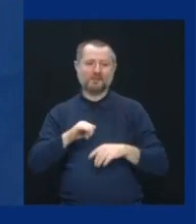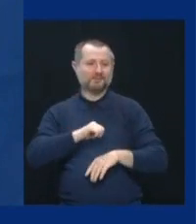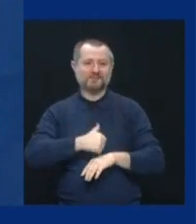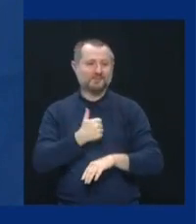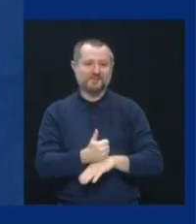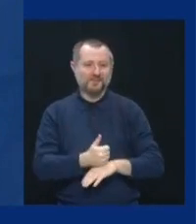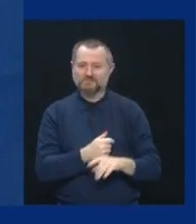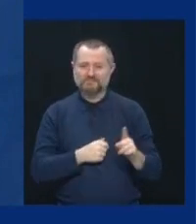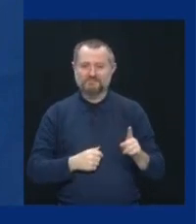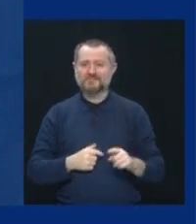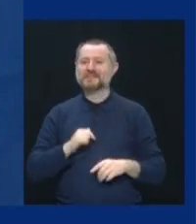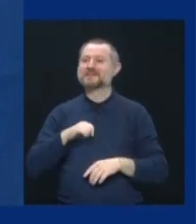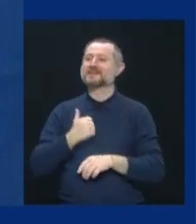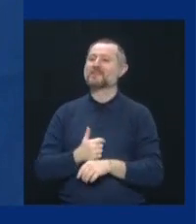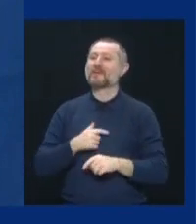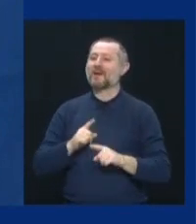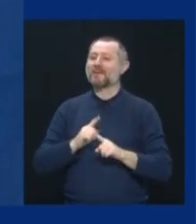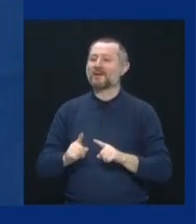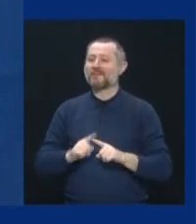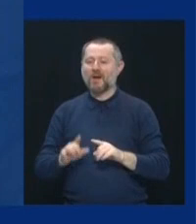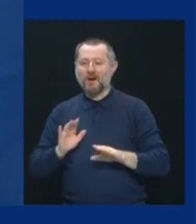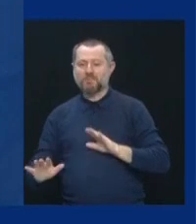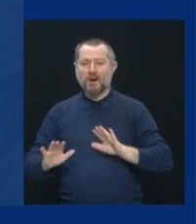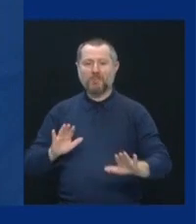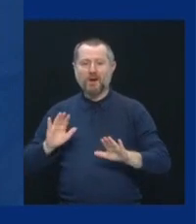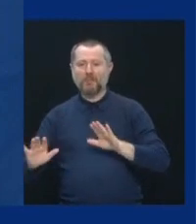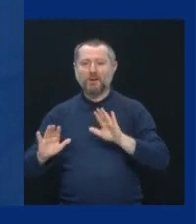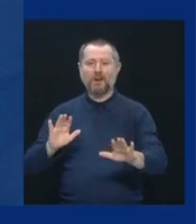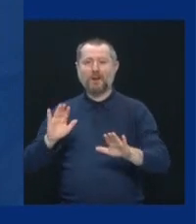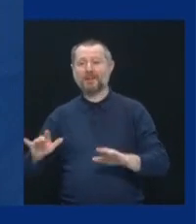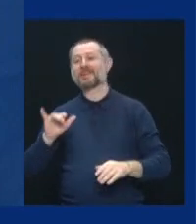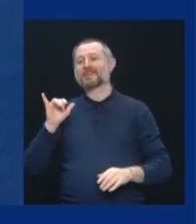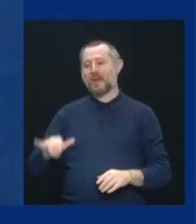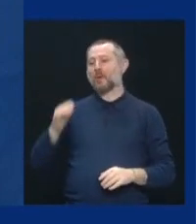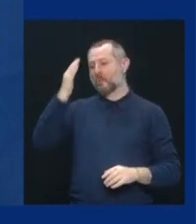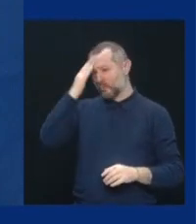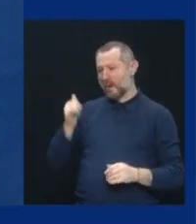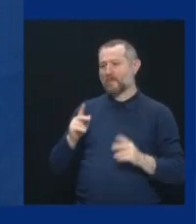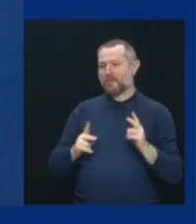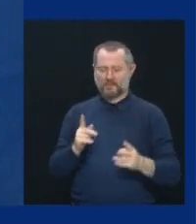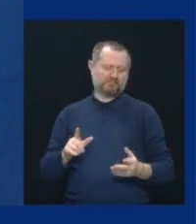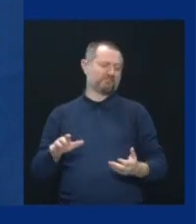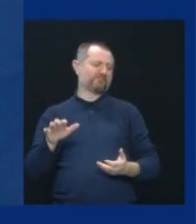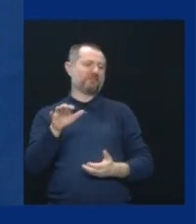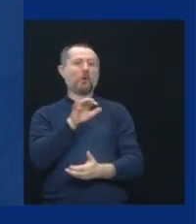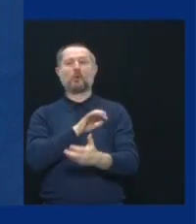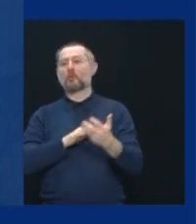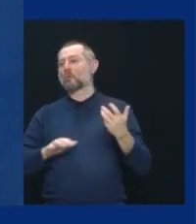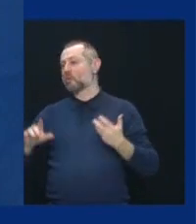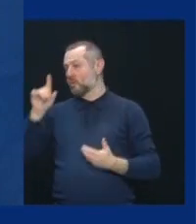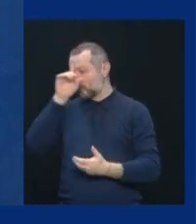one. That's what creates the confusion.